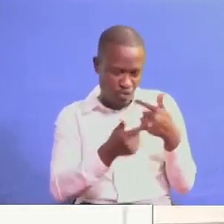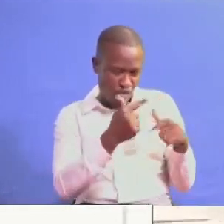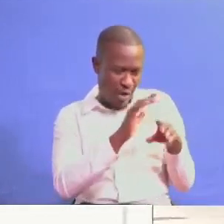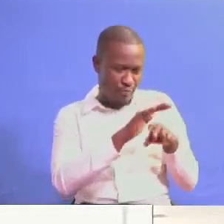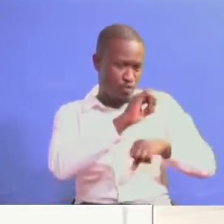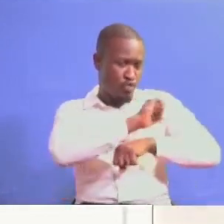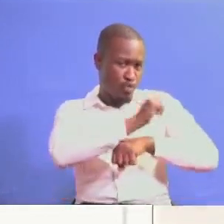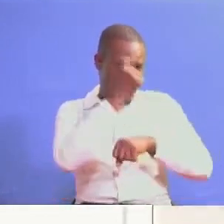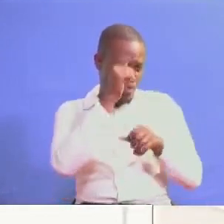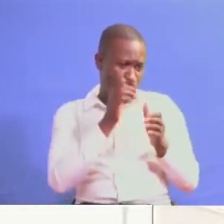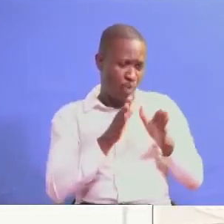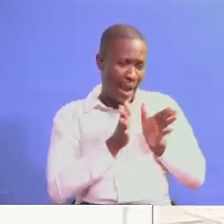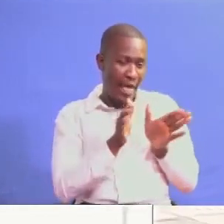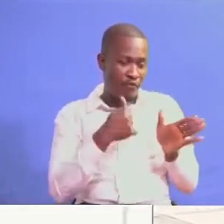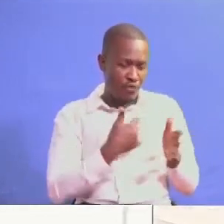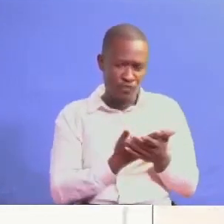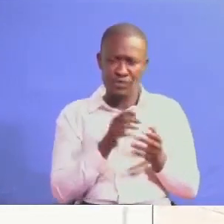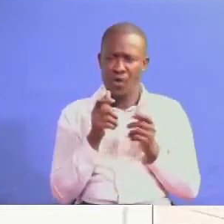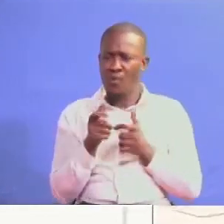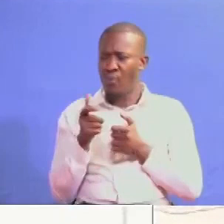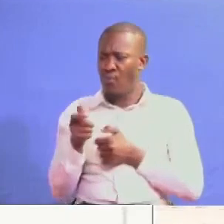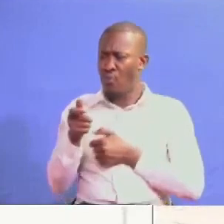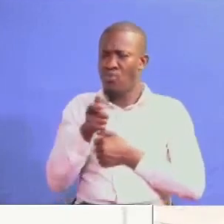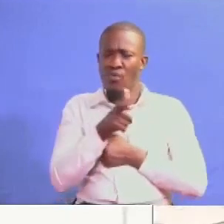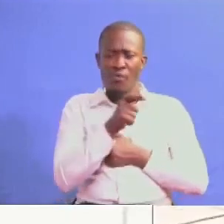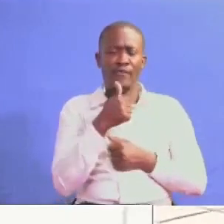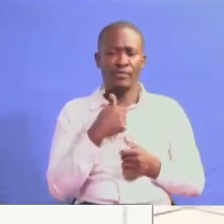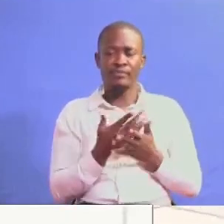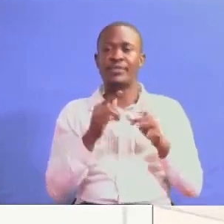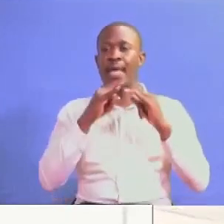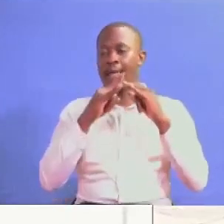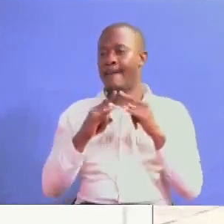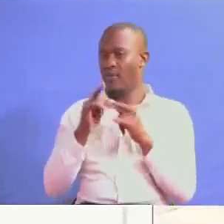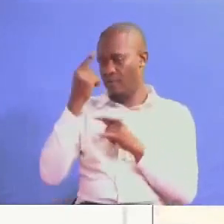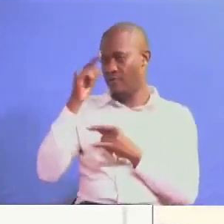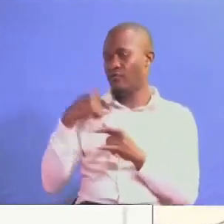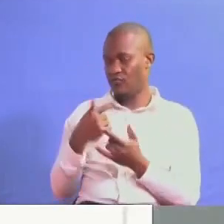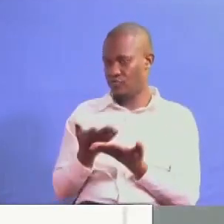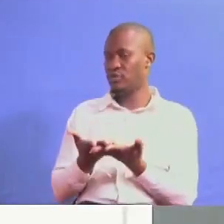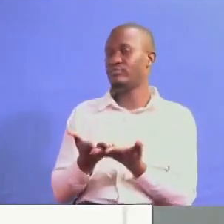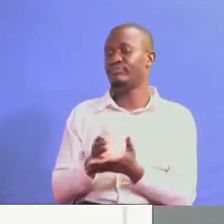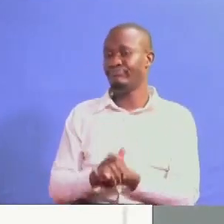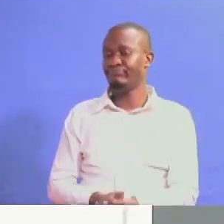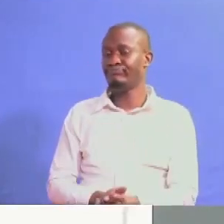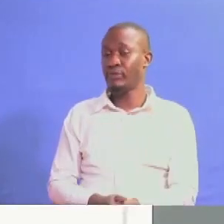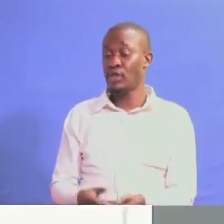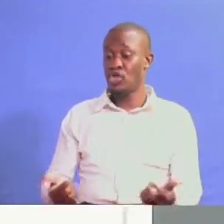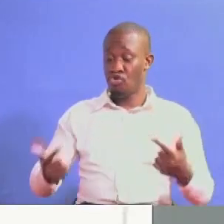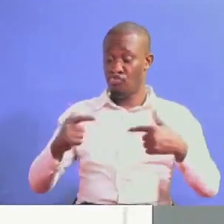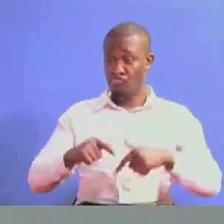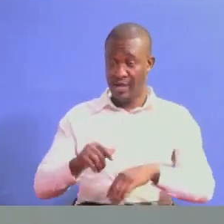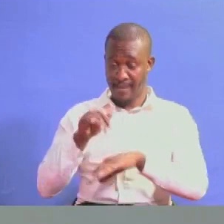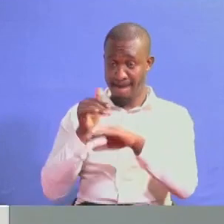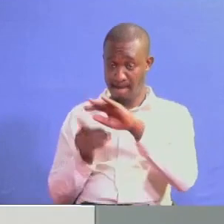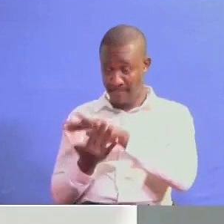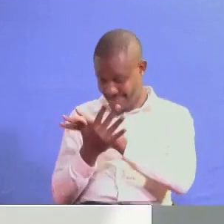for fumigation to be done, since the school served as an IDP camp to the flood victims. Leo asubuhi watu wa public